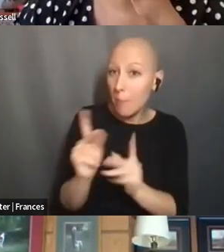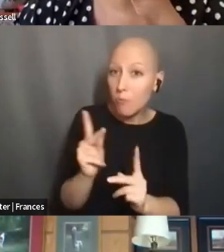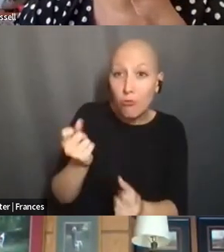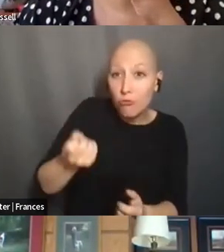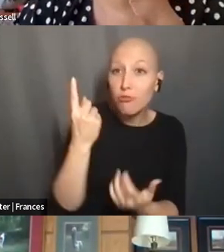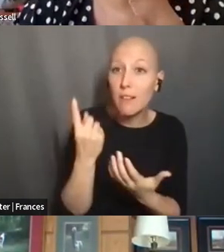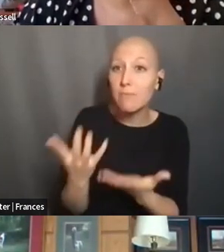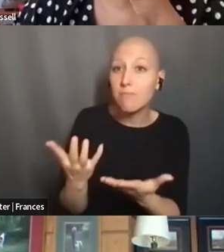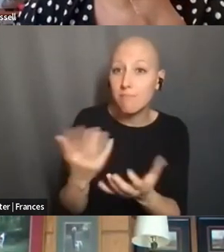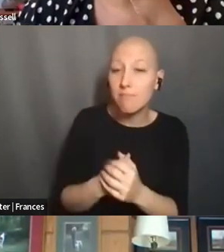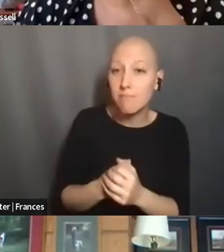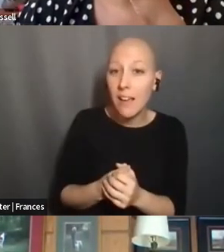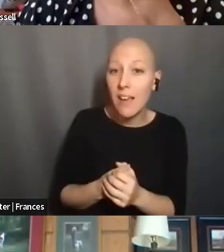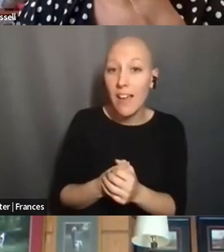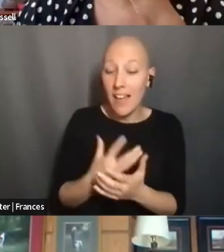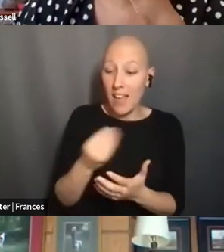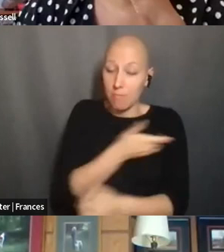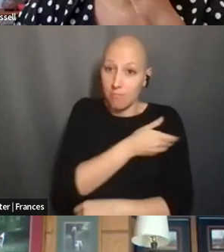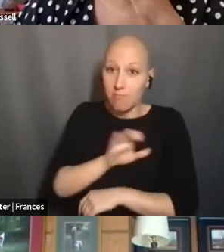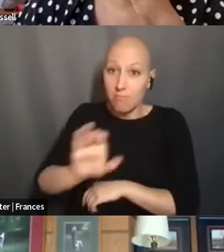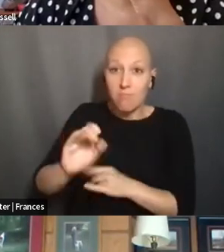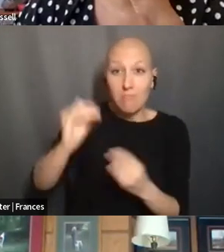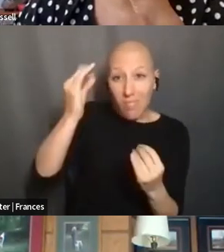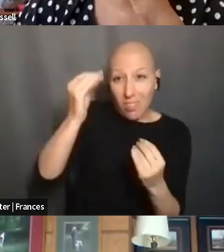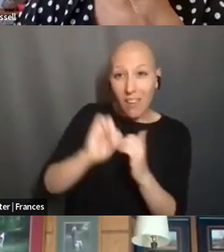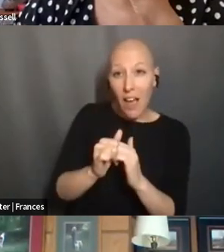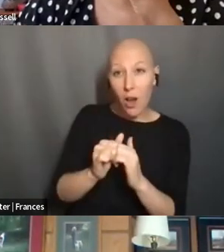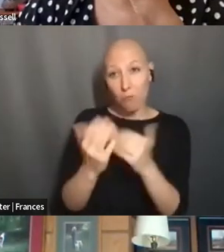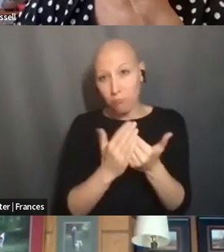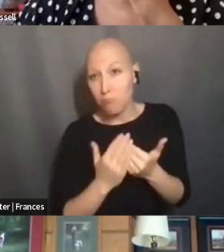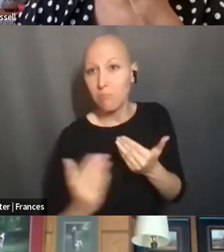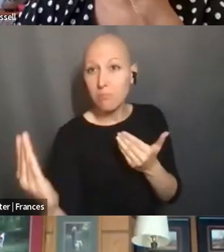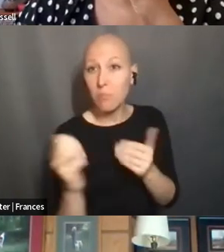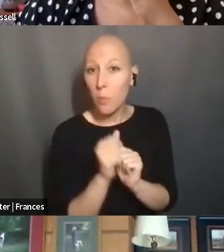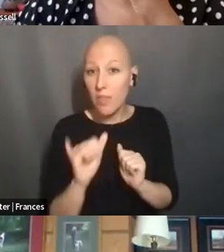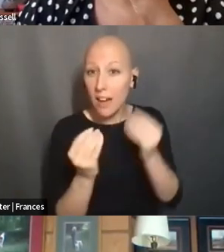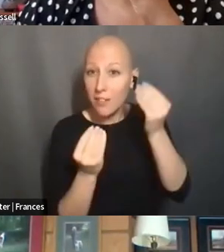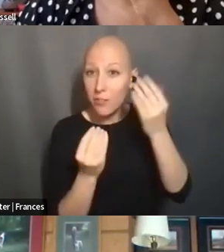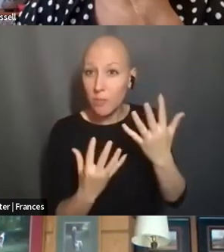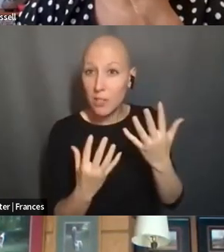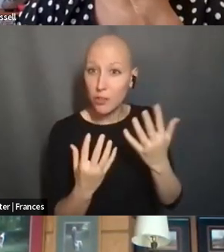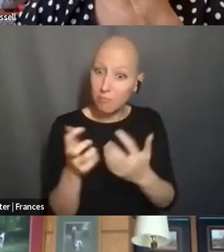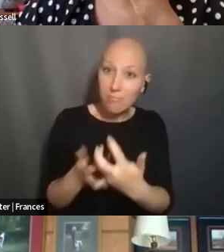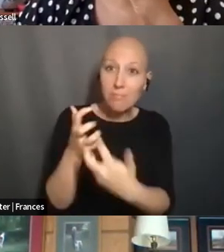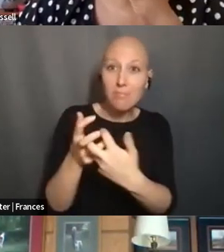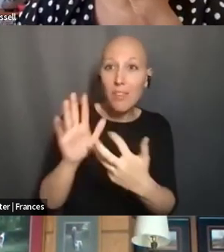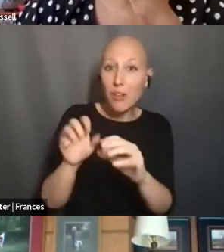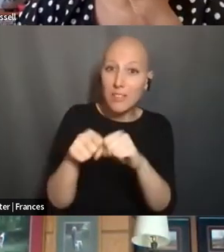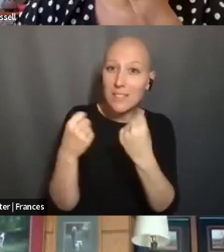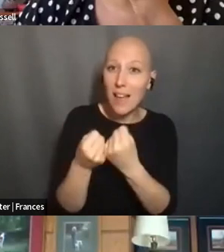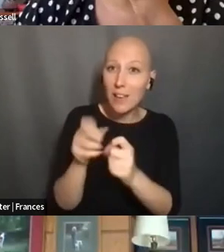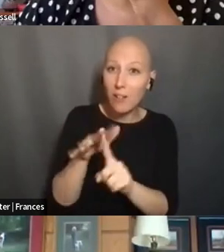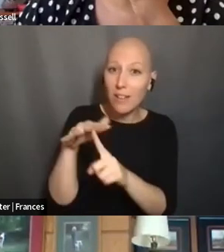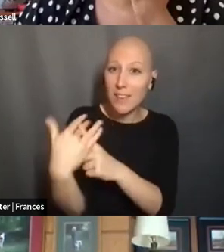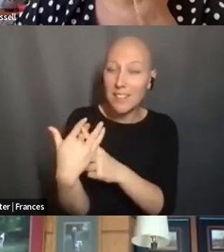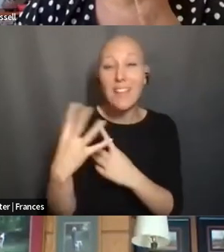think about how they move forward, given the societal context in which they live. And again, sort of leaning into at some level that adaptation